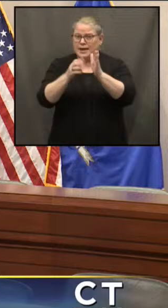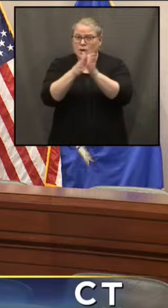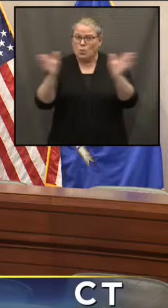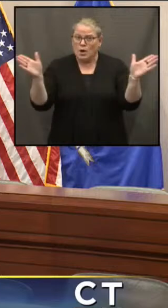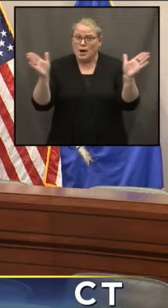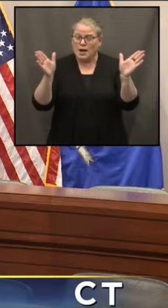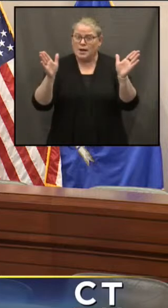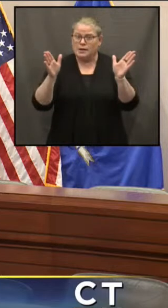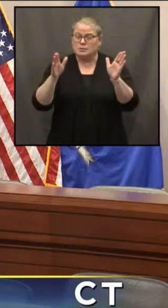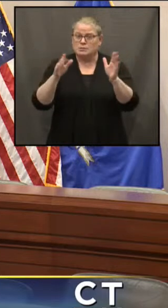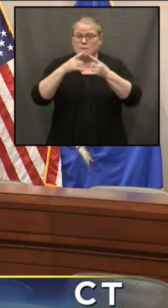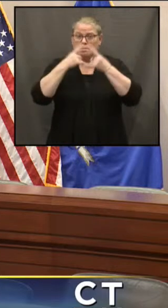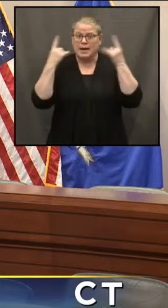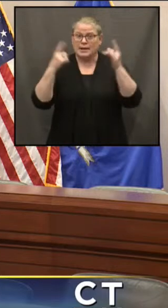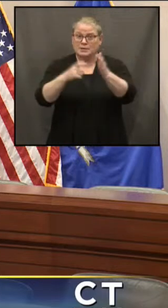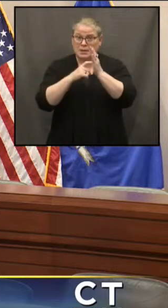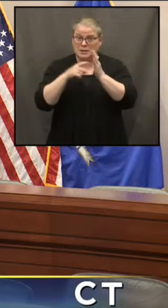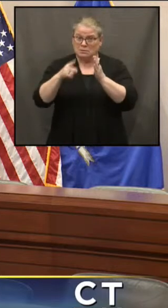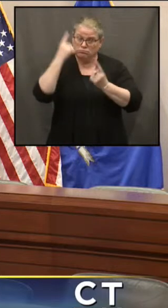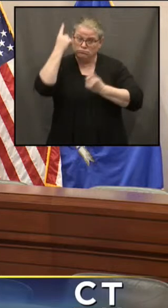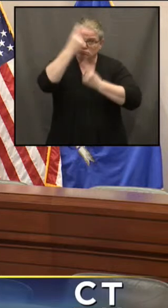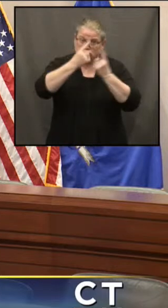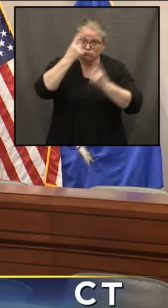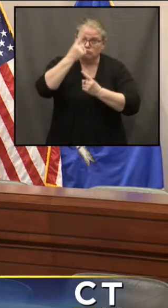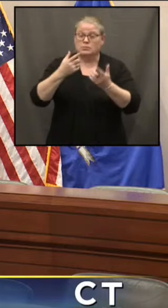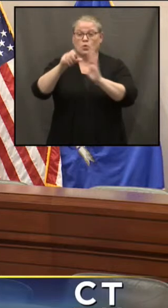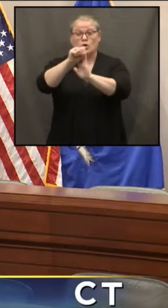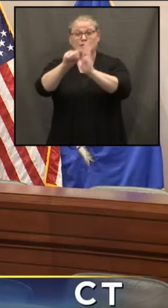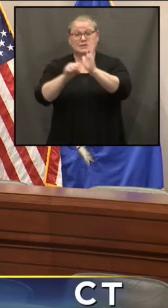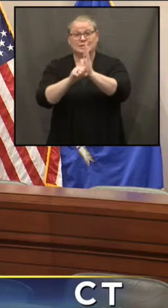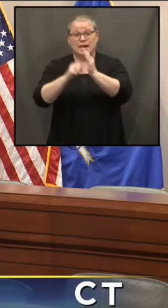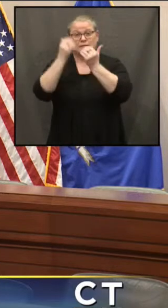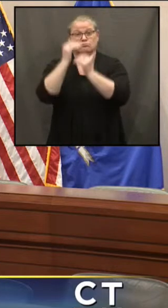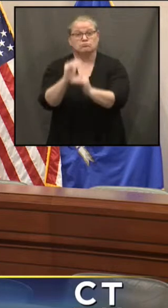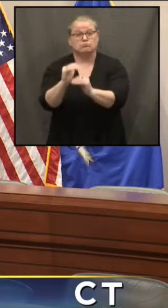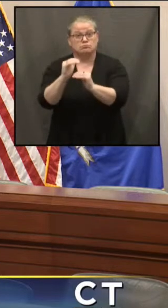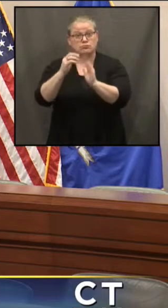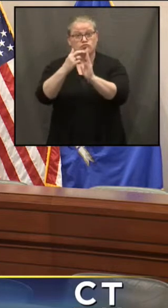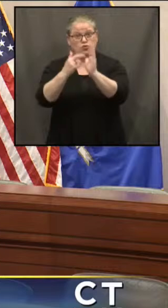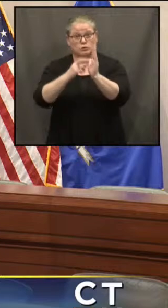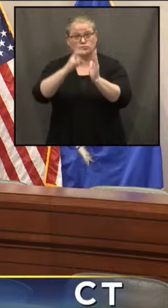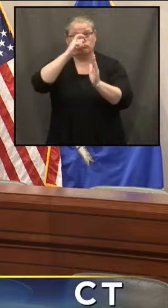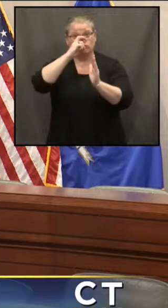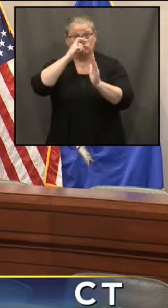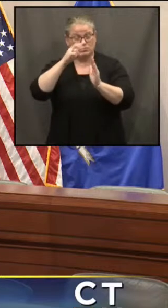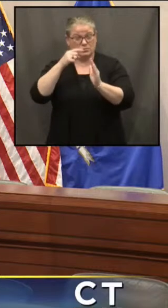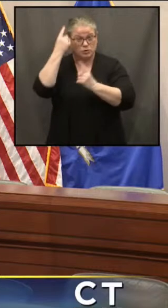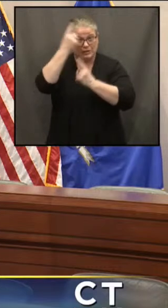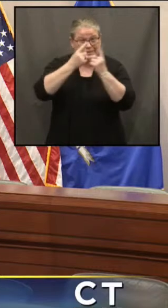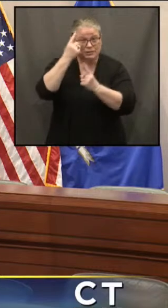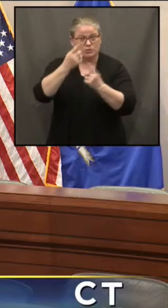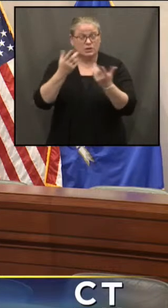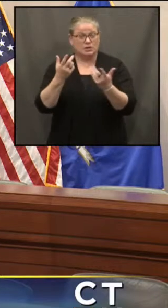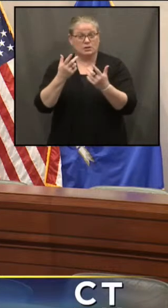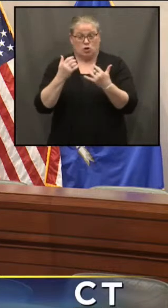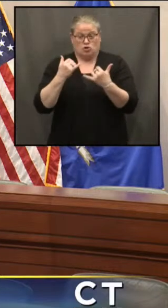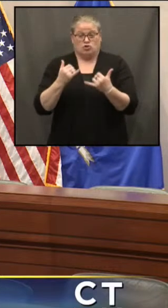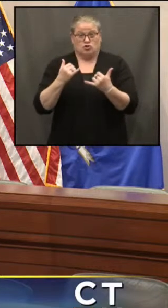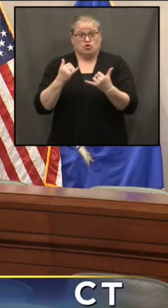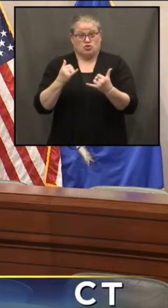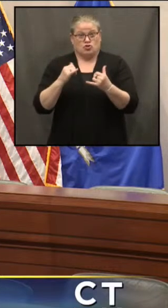of statewide restrictions? And can you envision a scenario where this current spike gets to the point where that would become